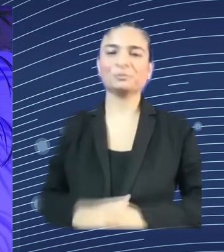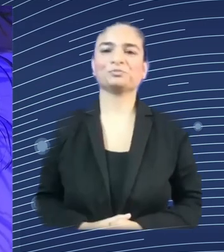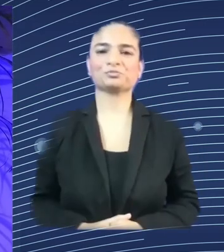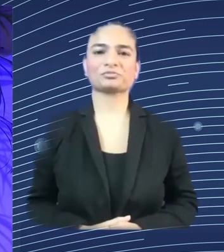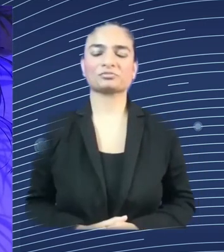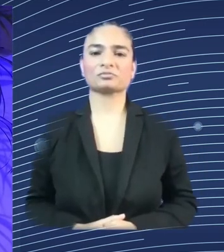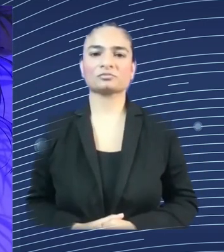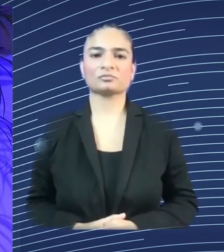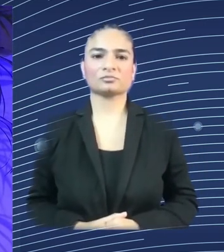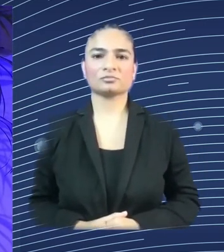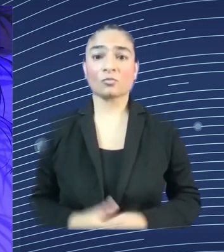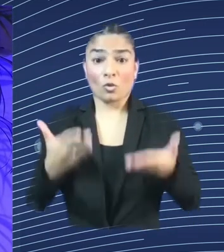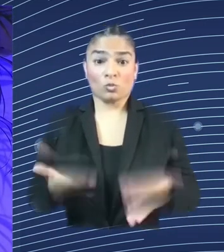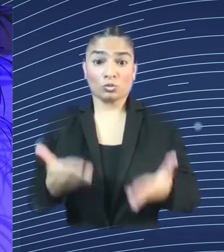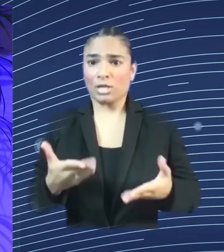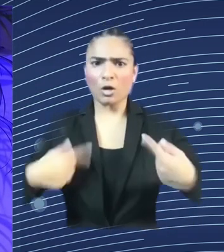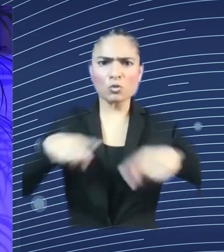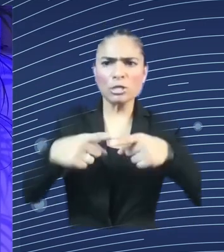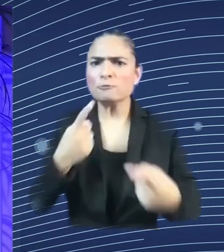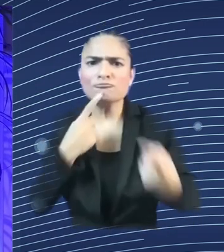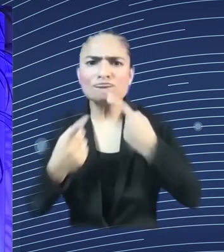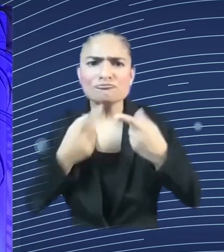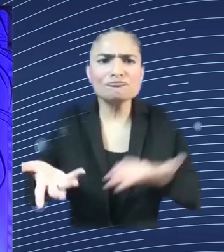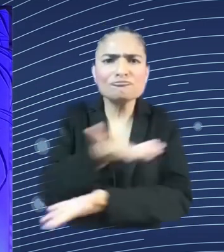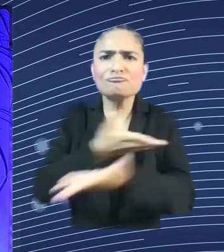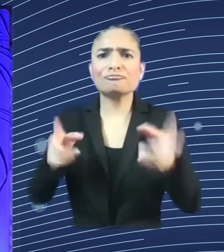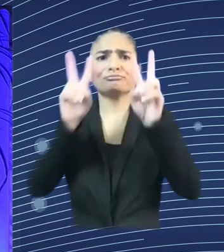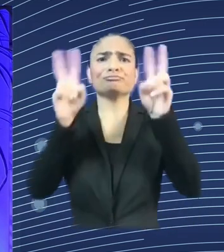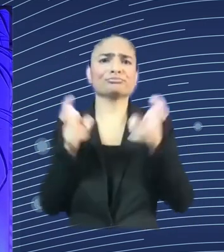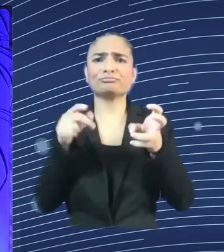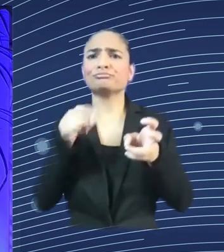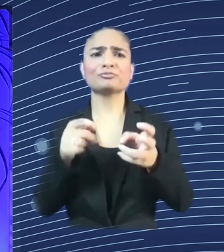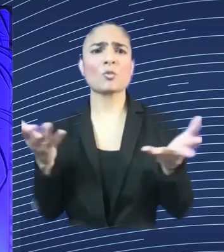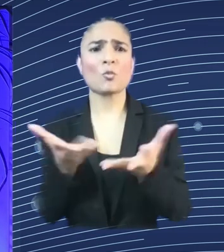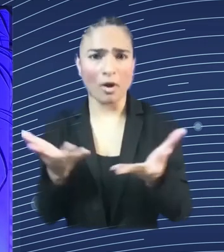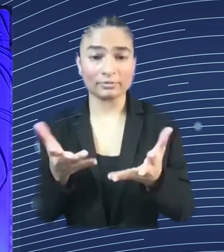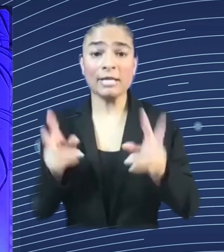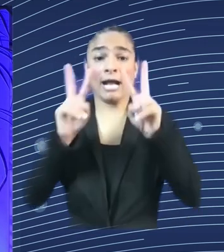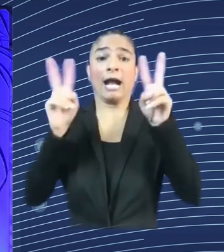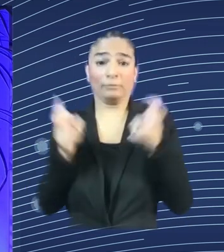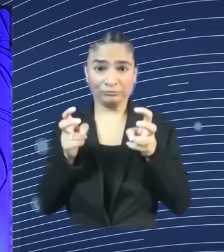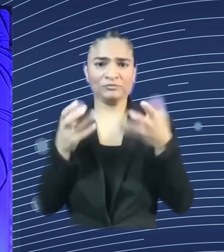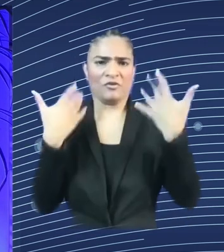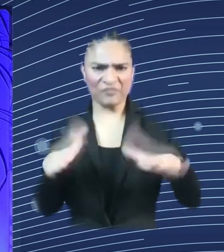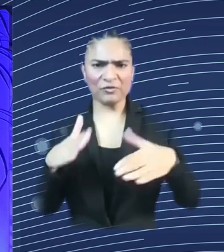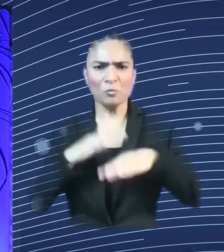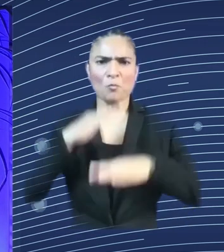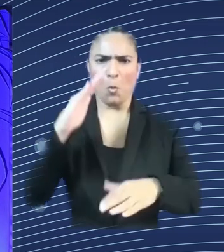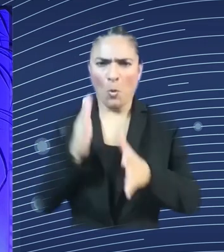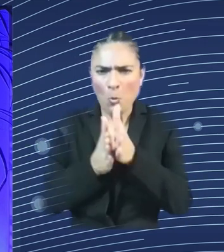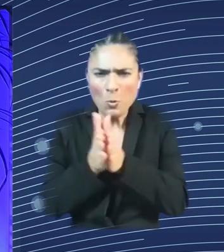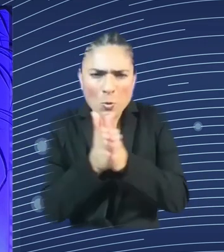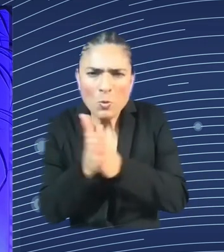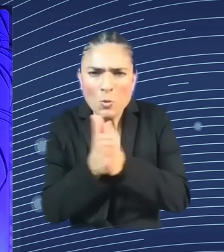more enthusiasm and then you'll applaud. How about that? Okay. So the title is, what can the social economy and